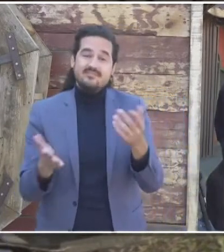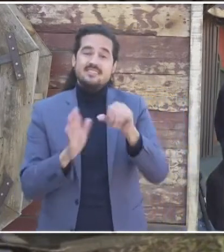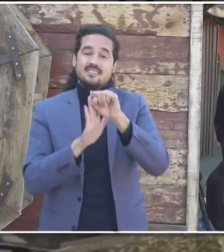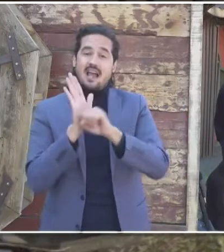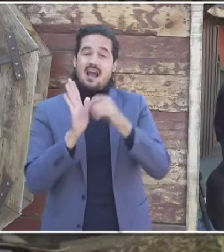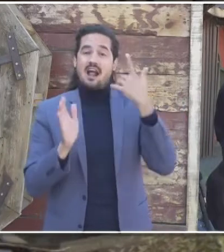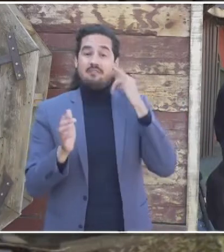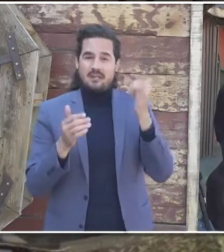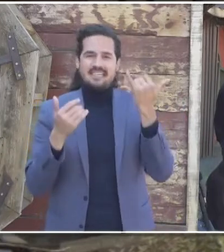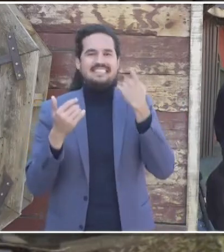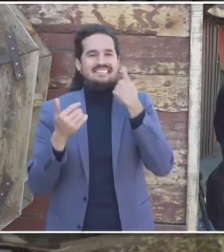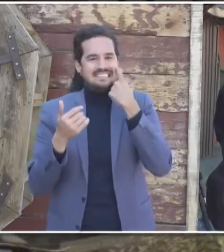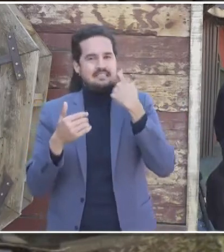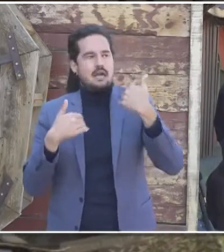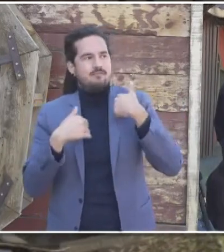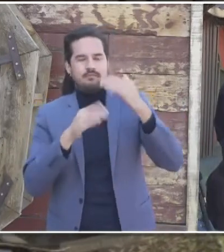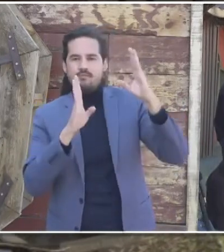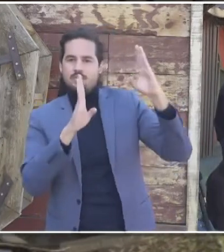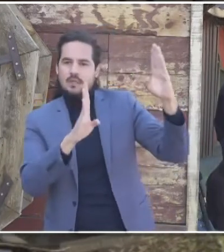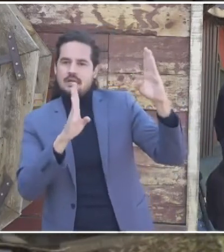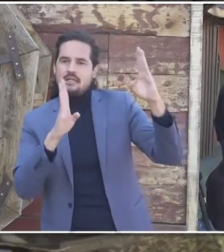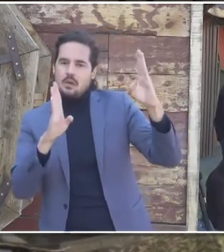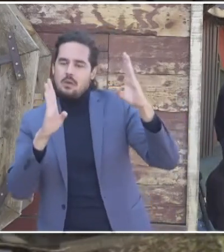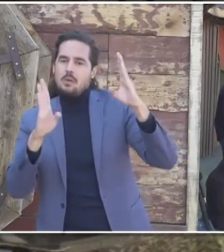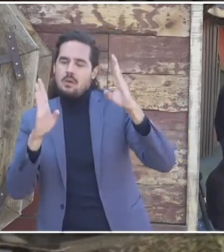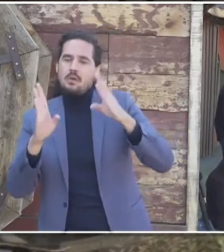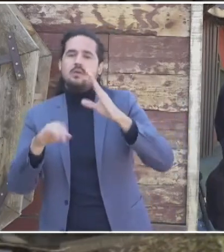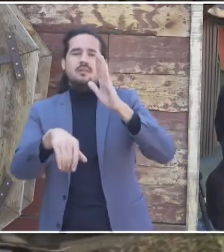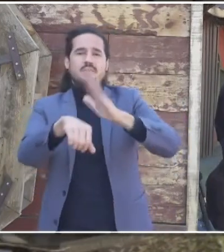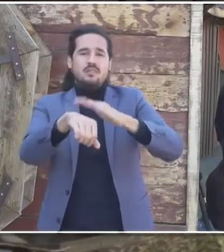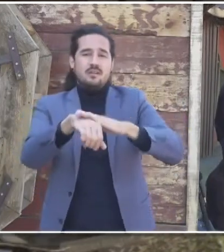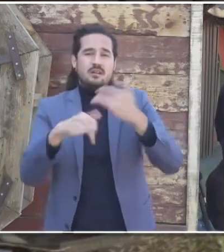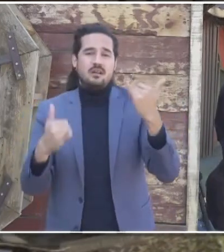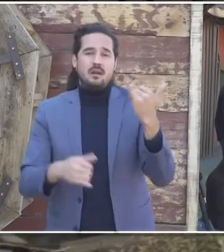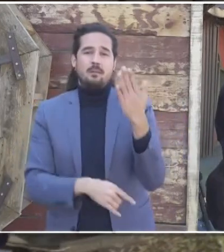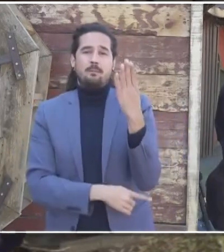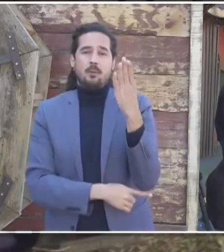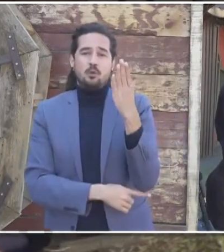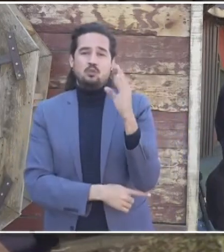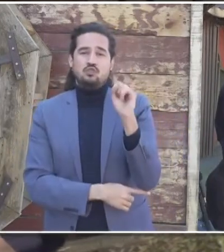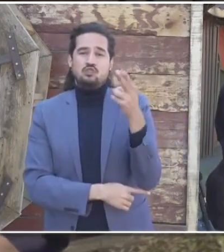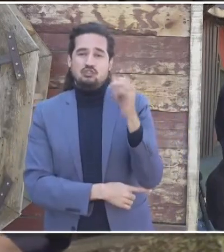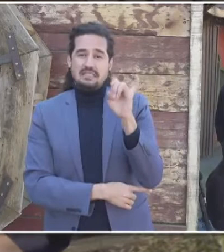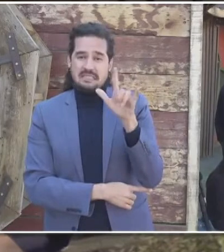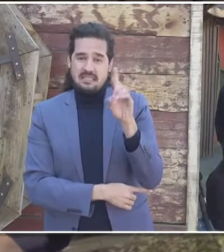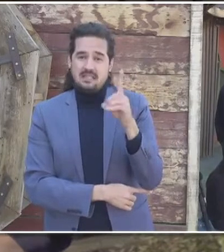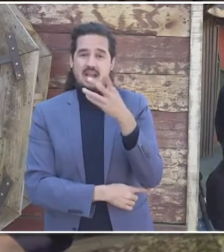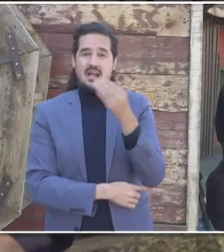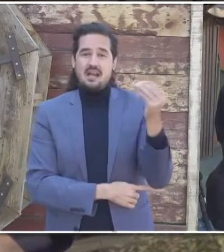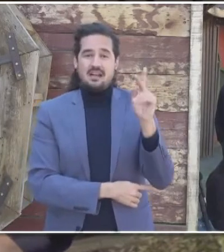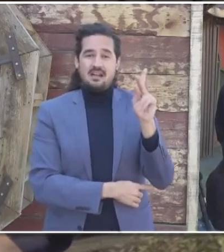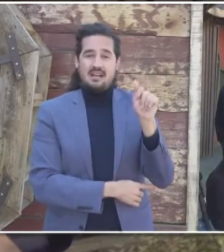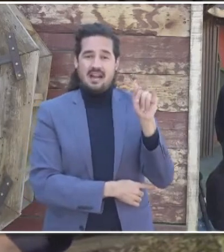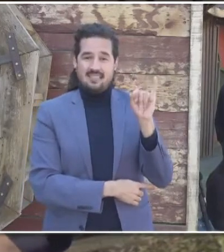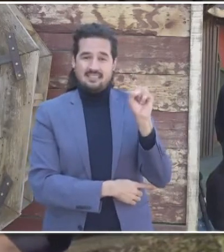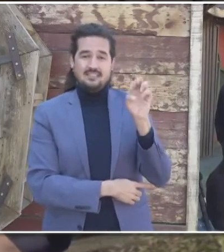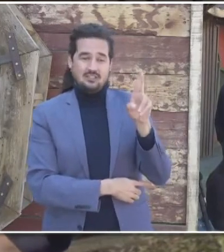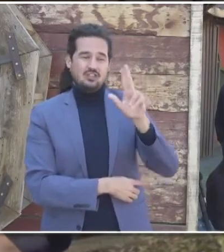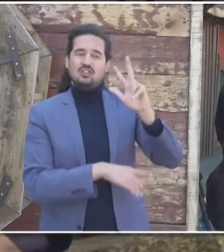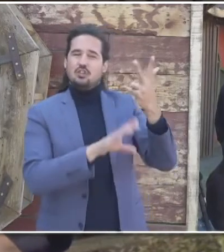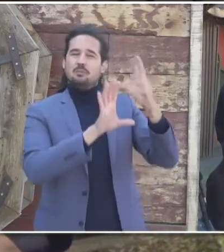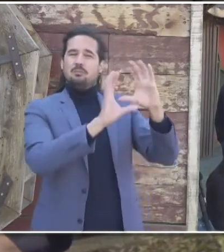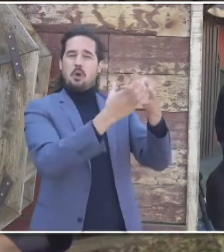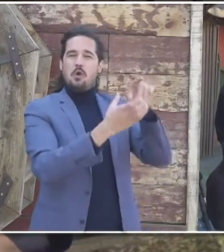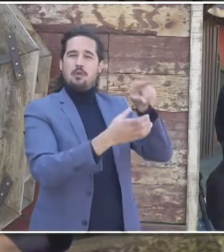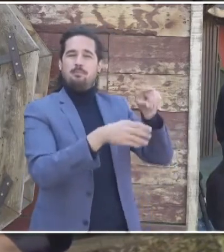third-party administrator, the contract, by the way, will be made public this week. I know people are eager to see the contract provisions. Next